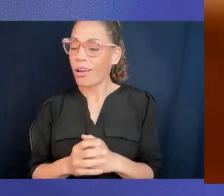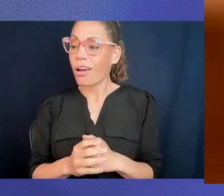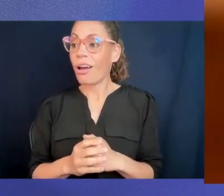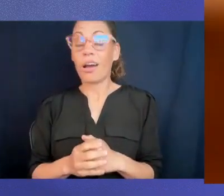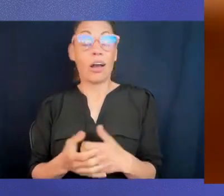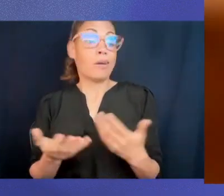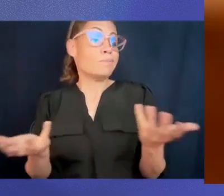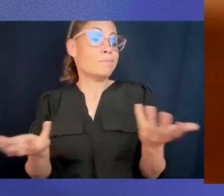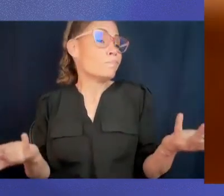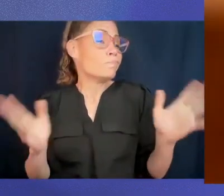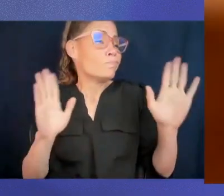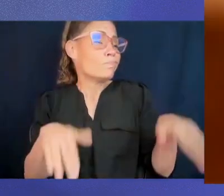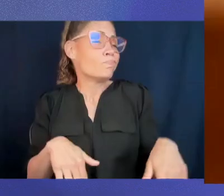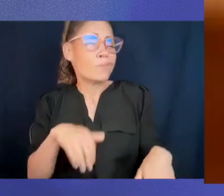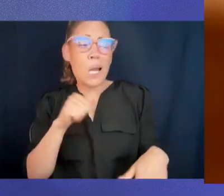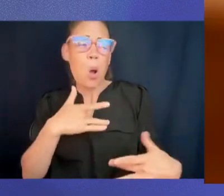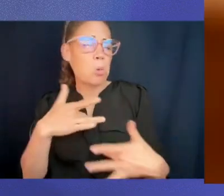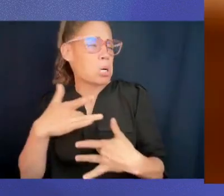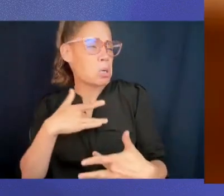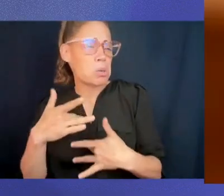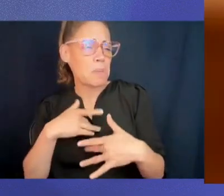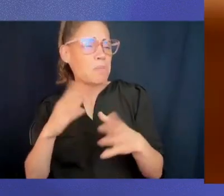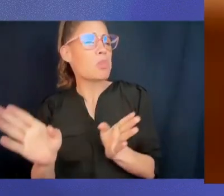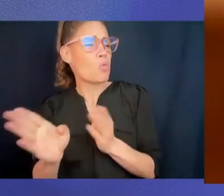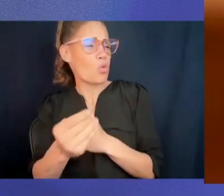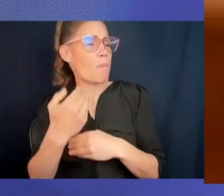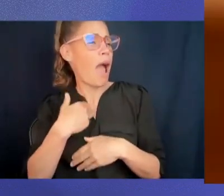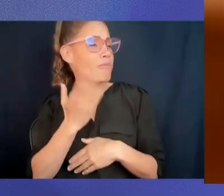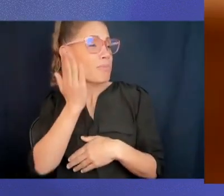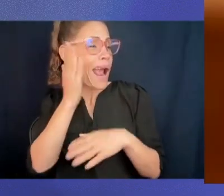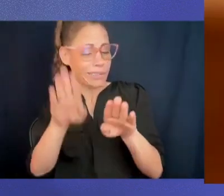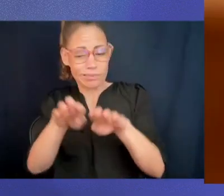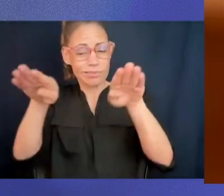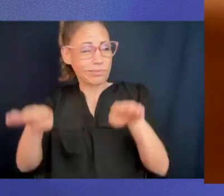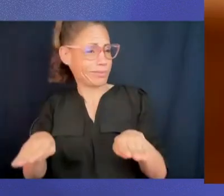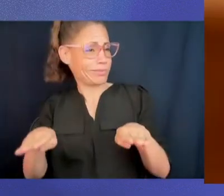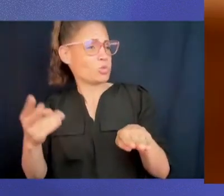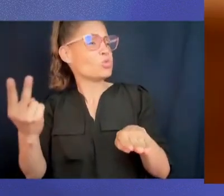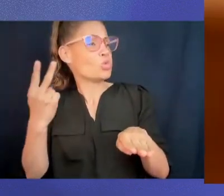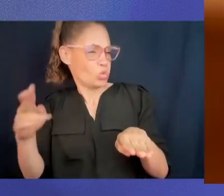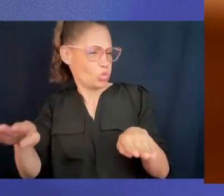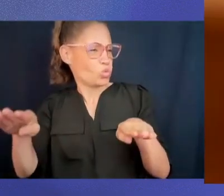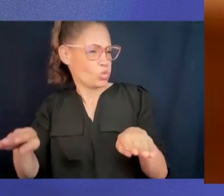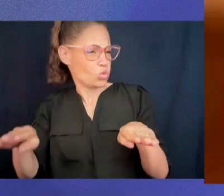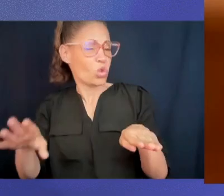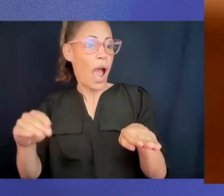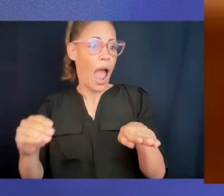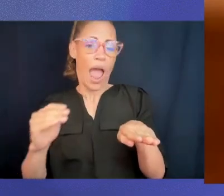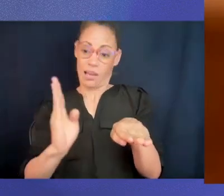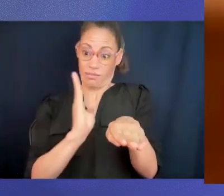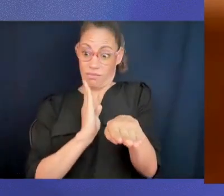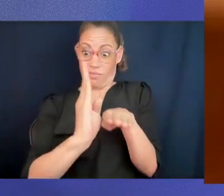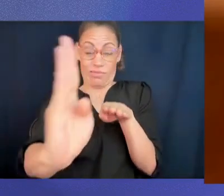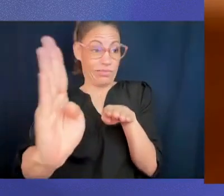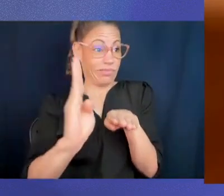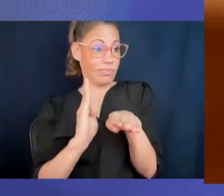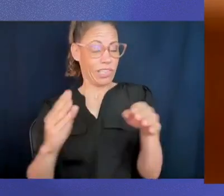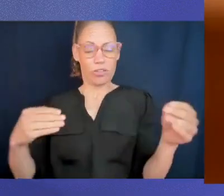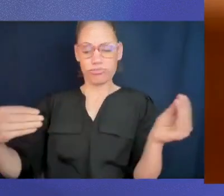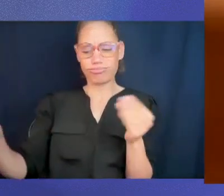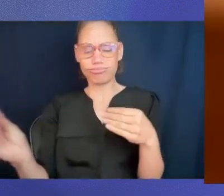said, don't worry. The room has separate beds, and there's a lovely floppy pink